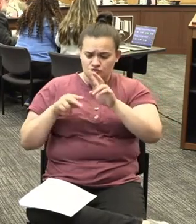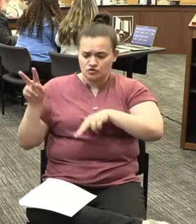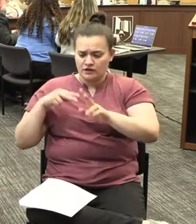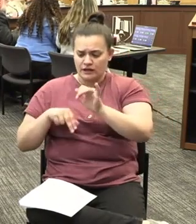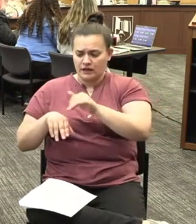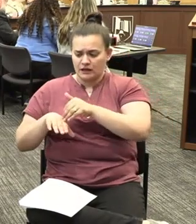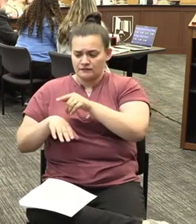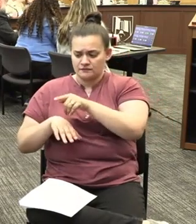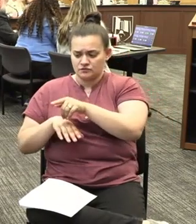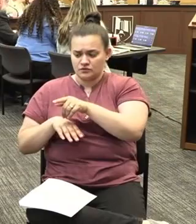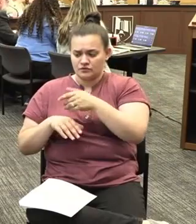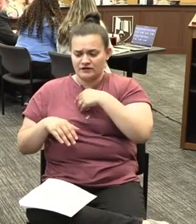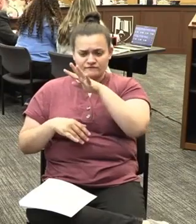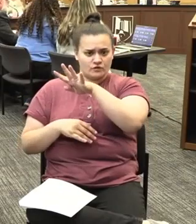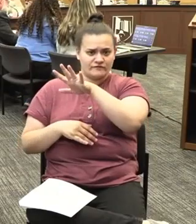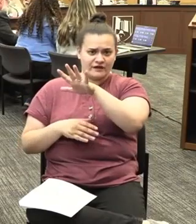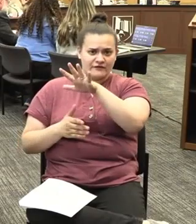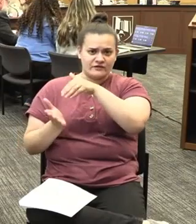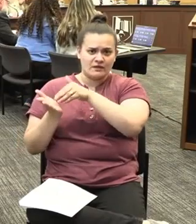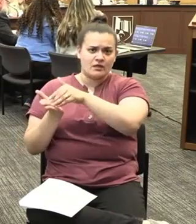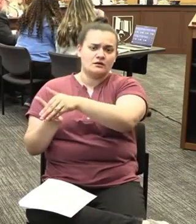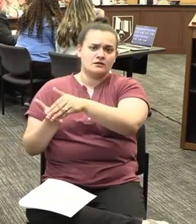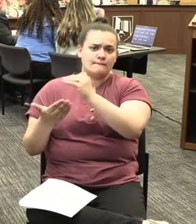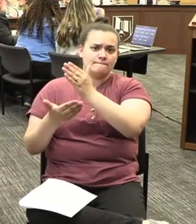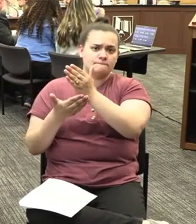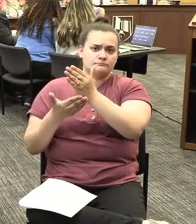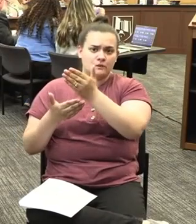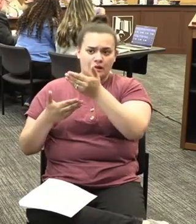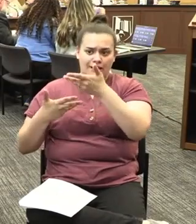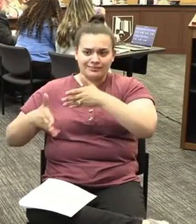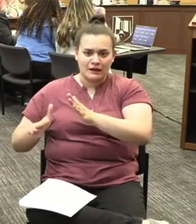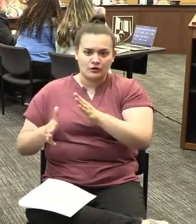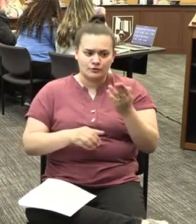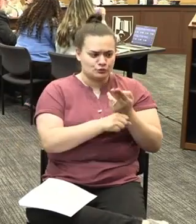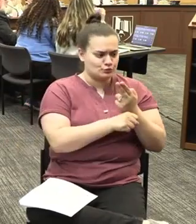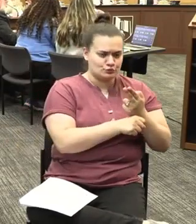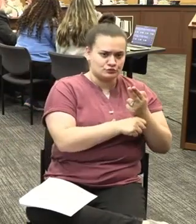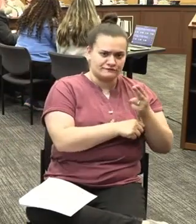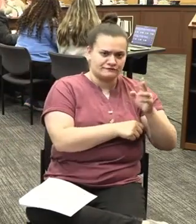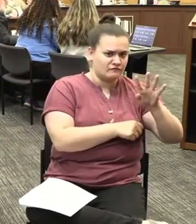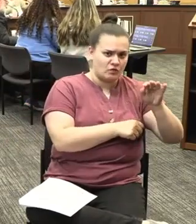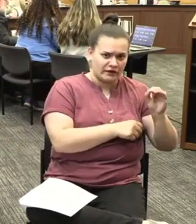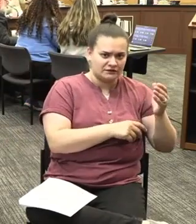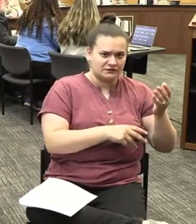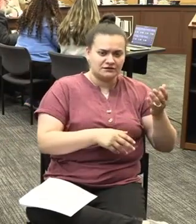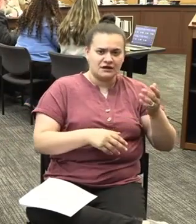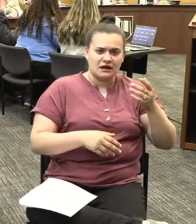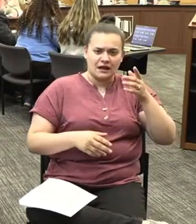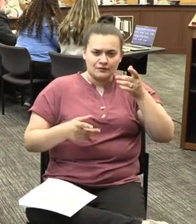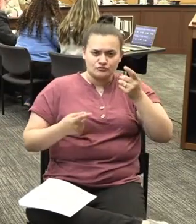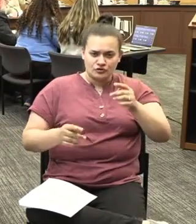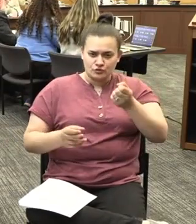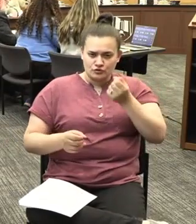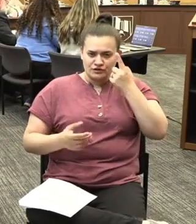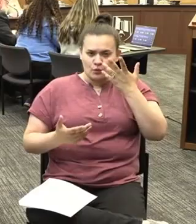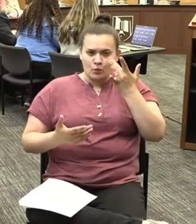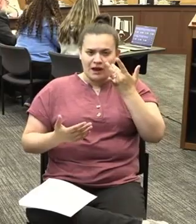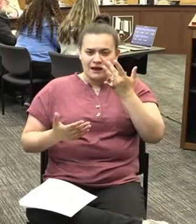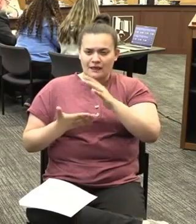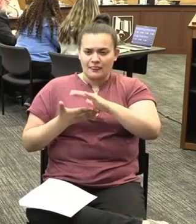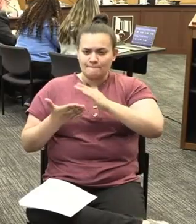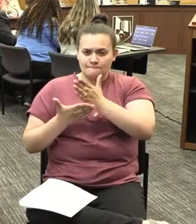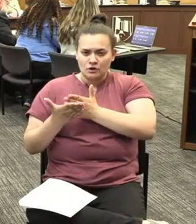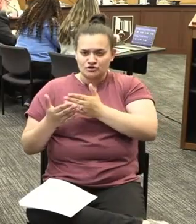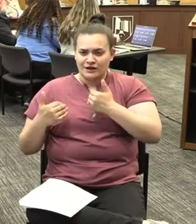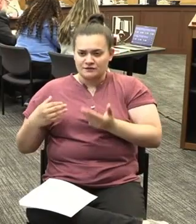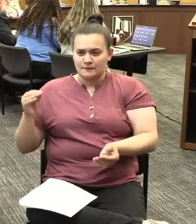like 45 million budgeted, but only used about 4 million. I'm trying to understand why there's such higher amounts in the budget